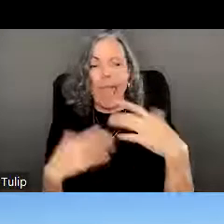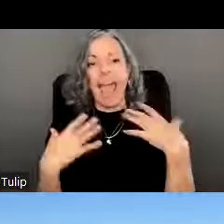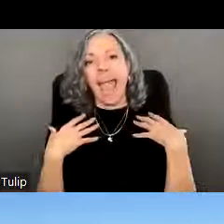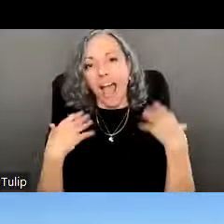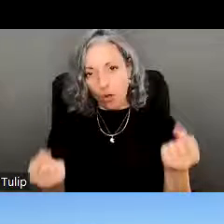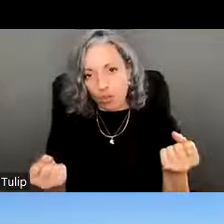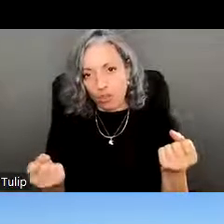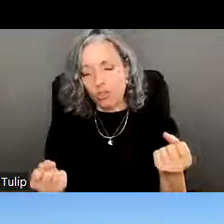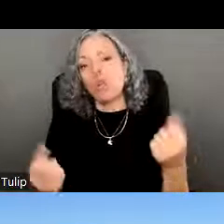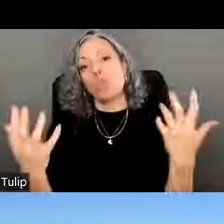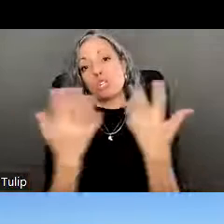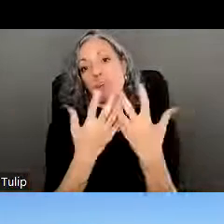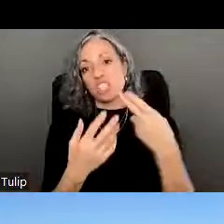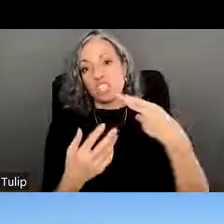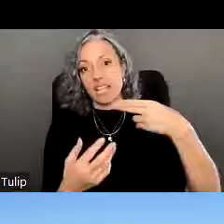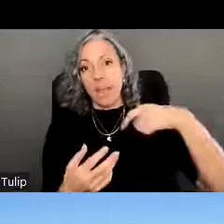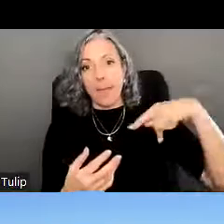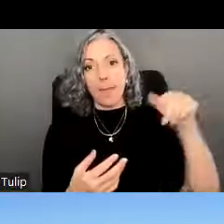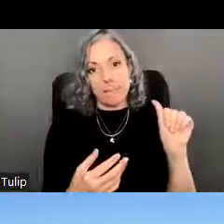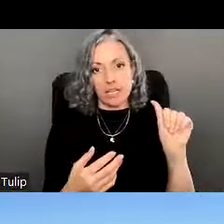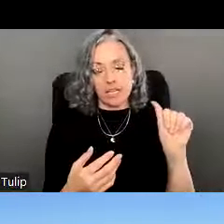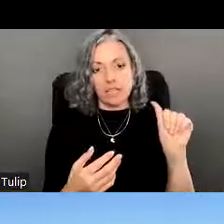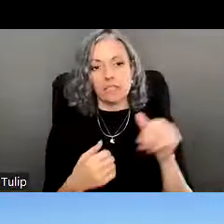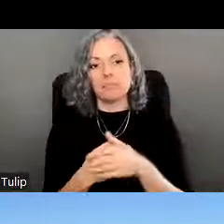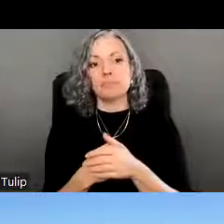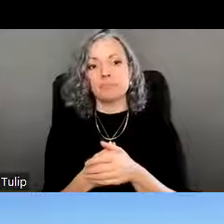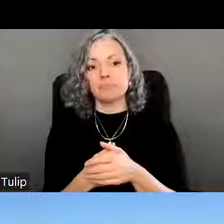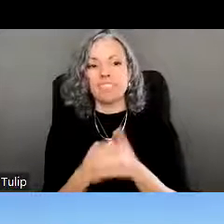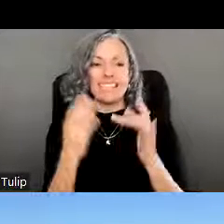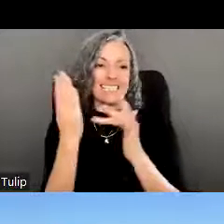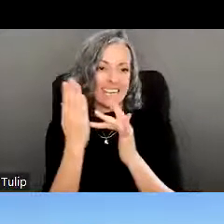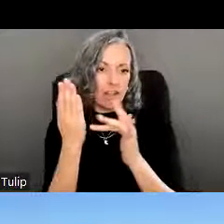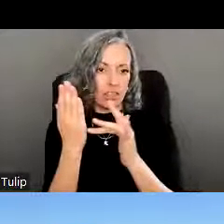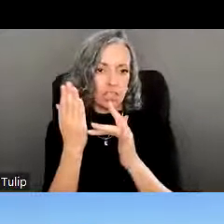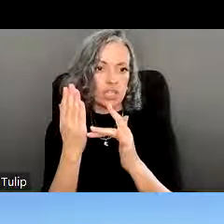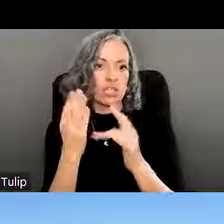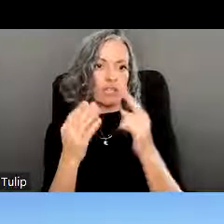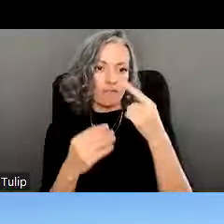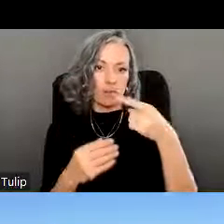HIPAA compliant. So all of these things are HIPAA compliant technologies for